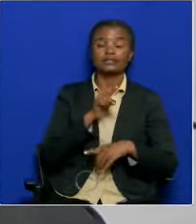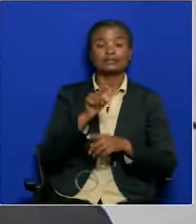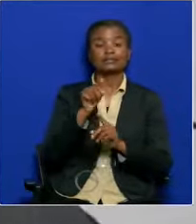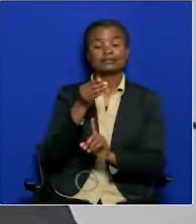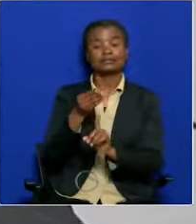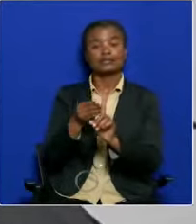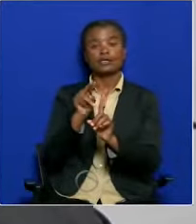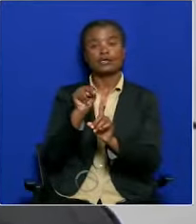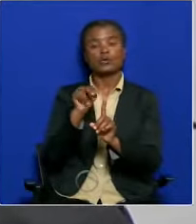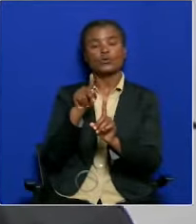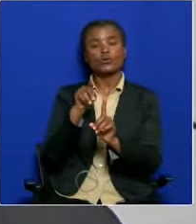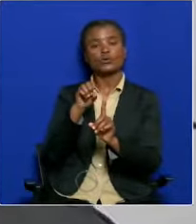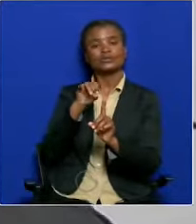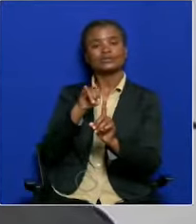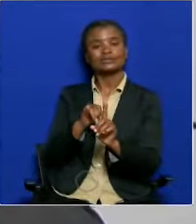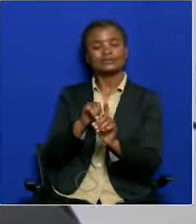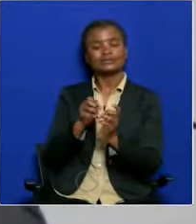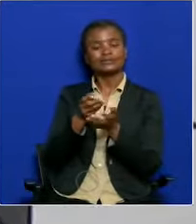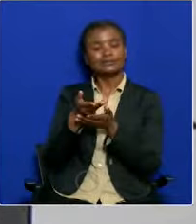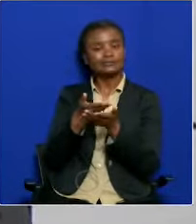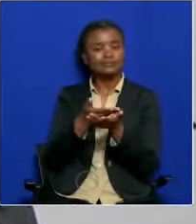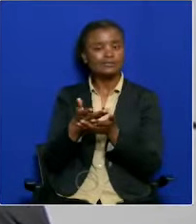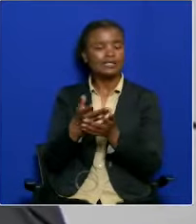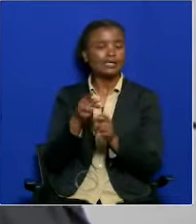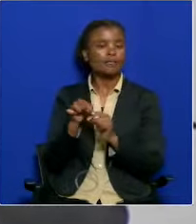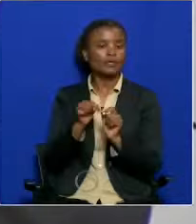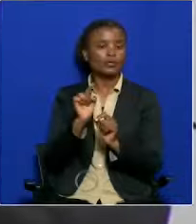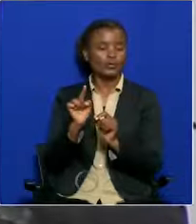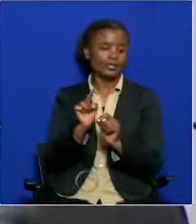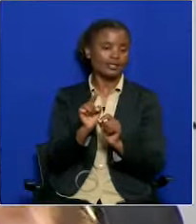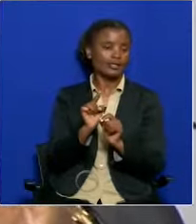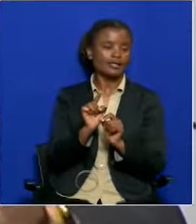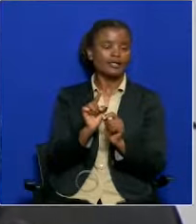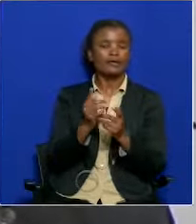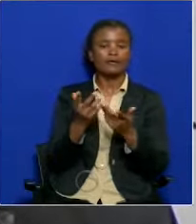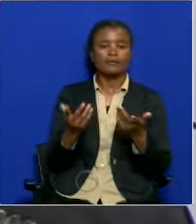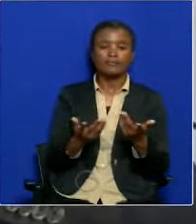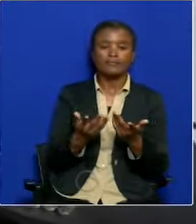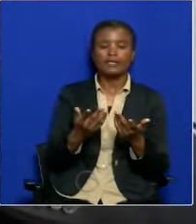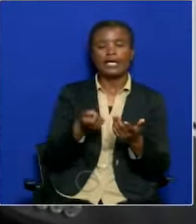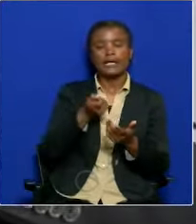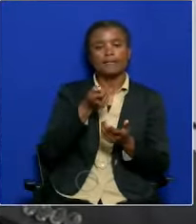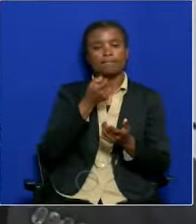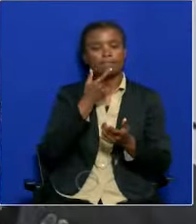about medical treatment, which I can get somewhere to advance